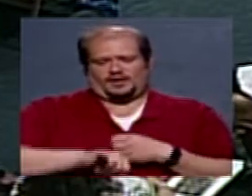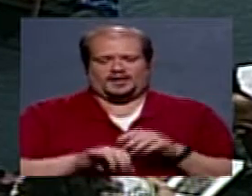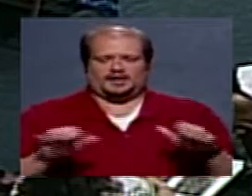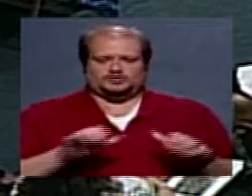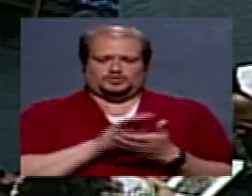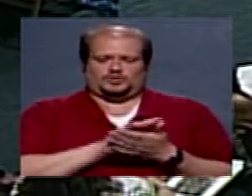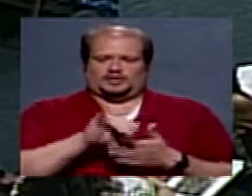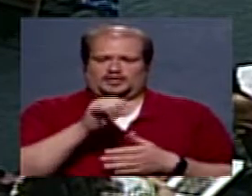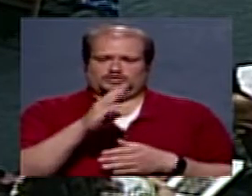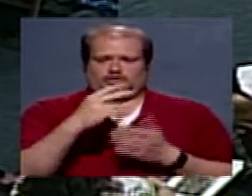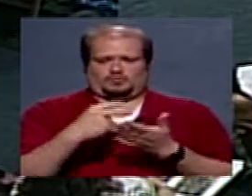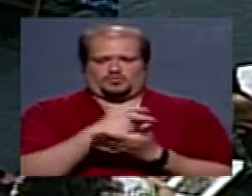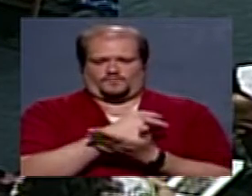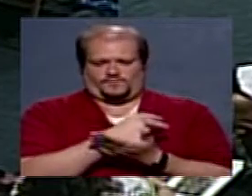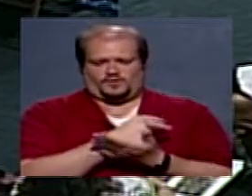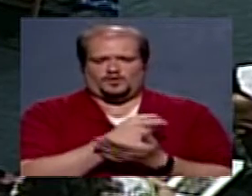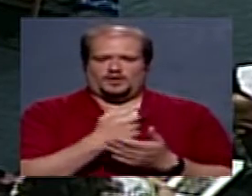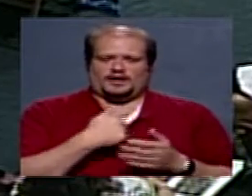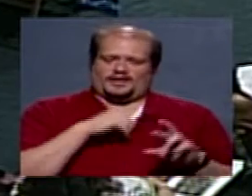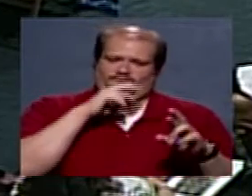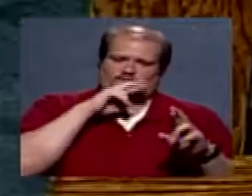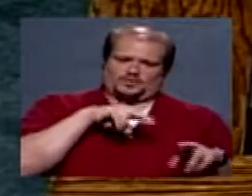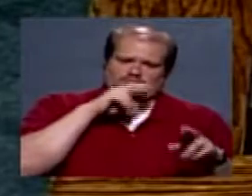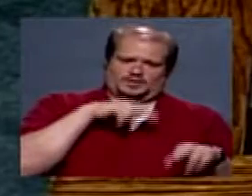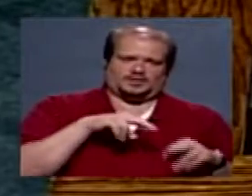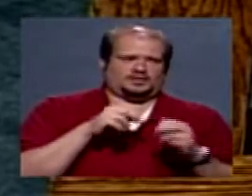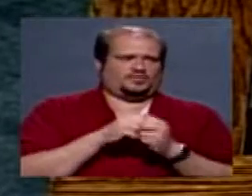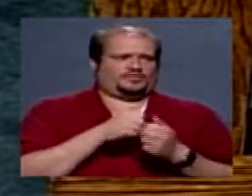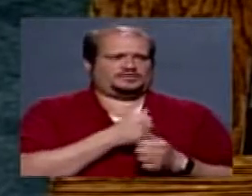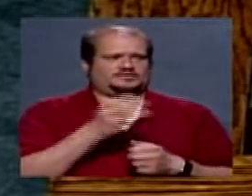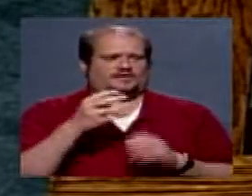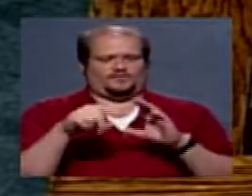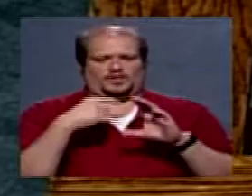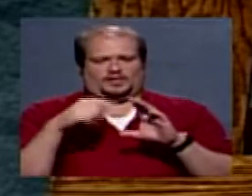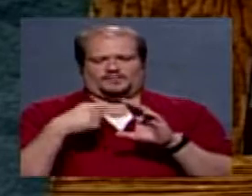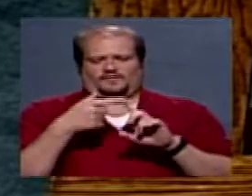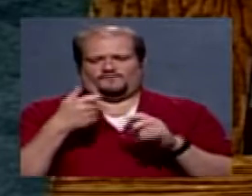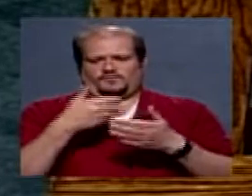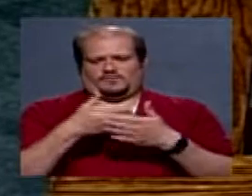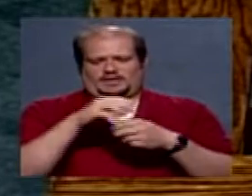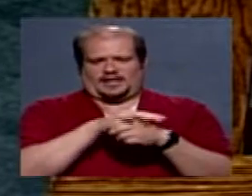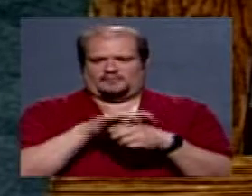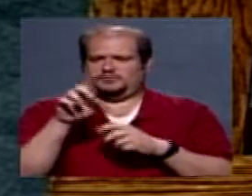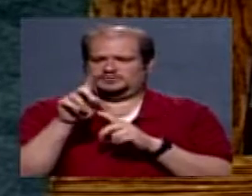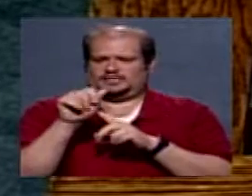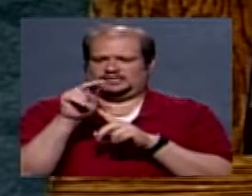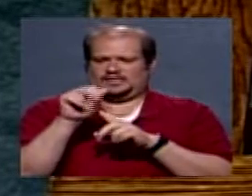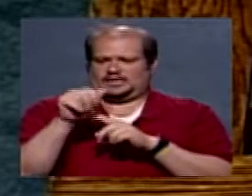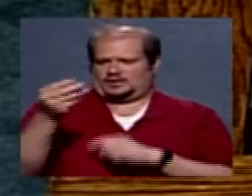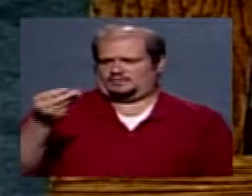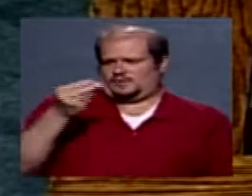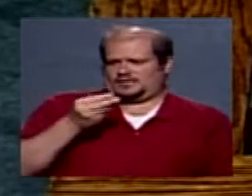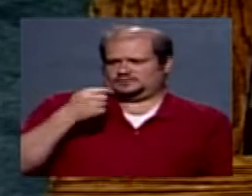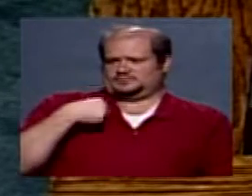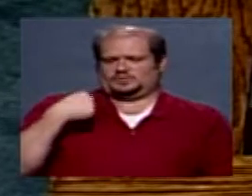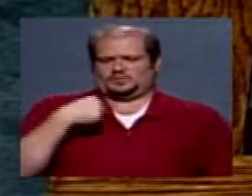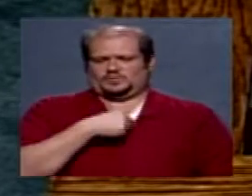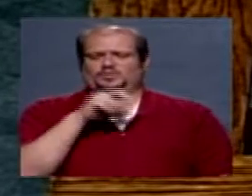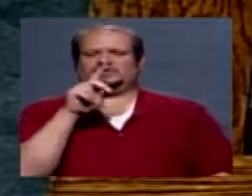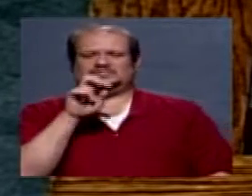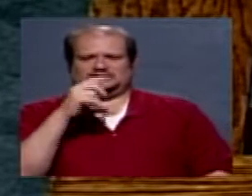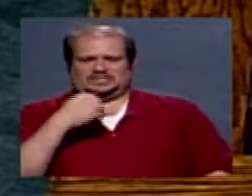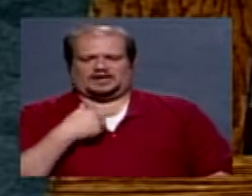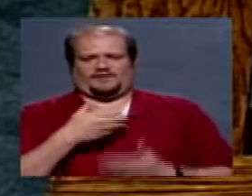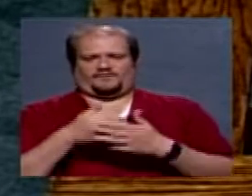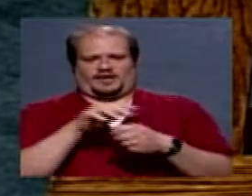a nice job reviewing it. I've responded to a number of emails from neighbors that Dana has passed along, and we did have a